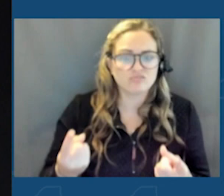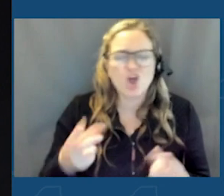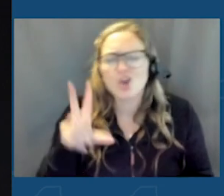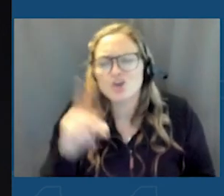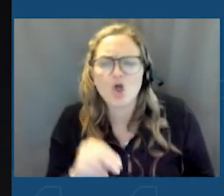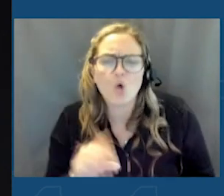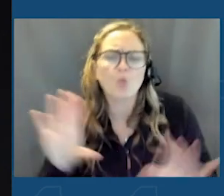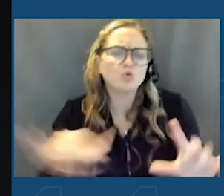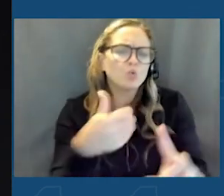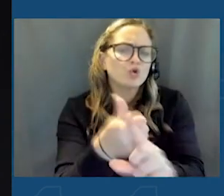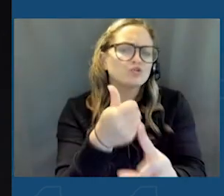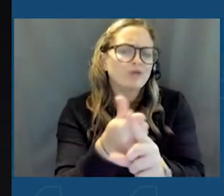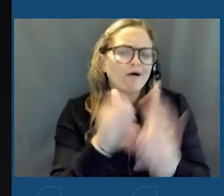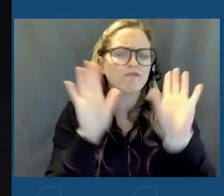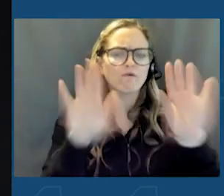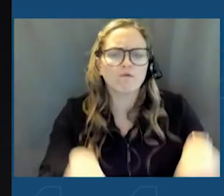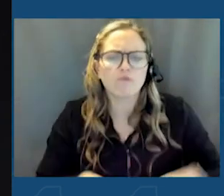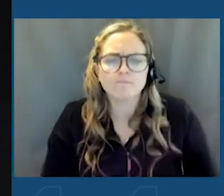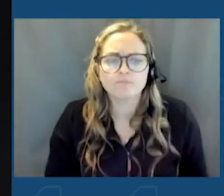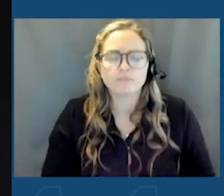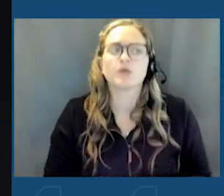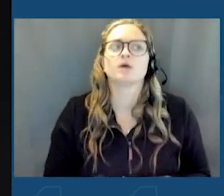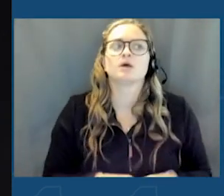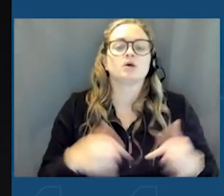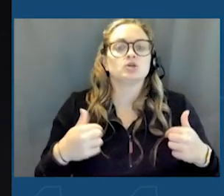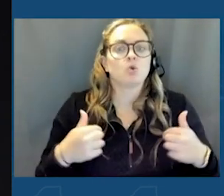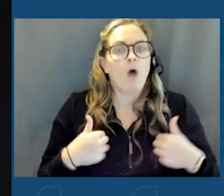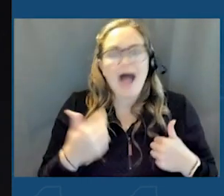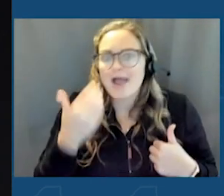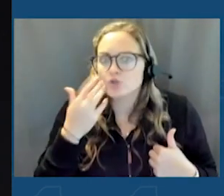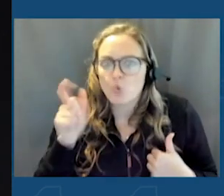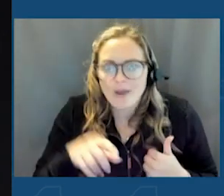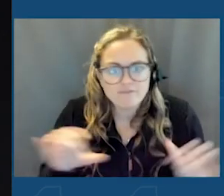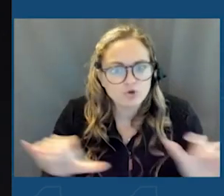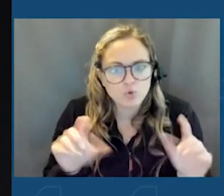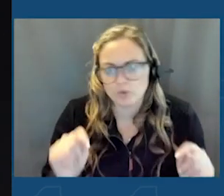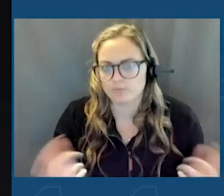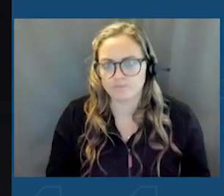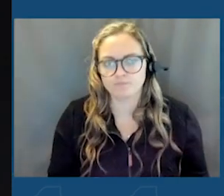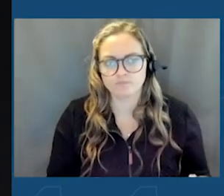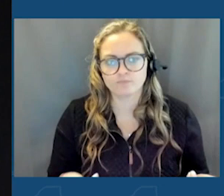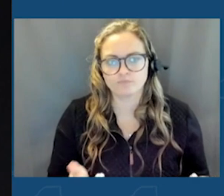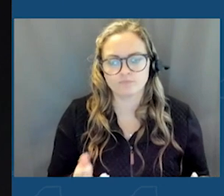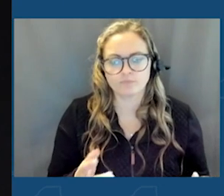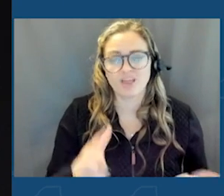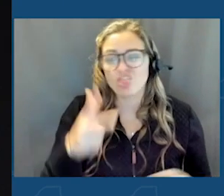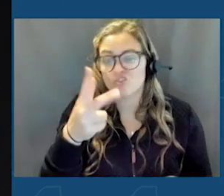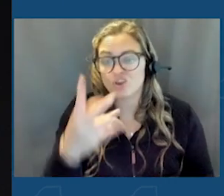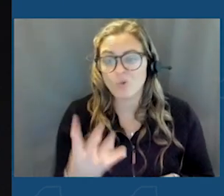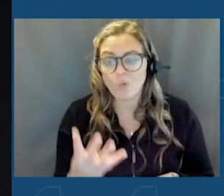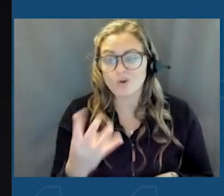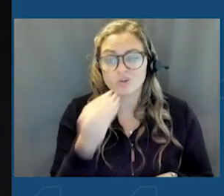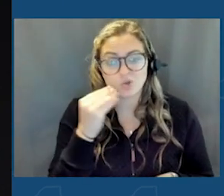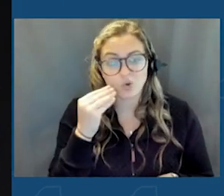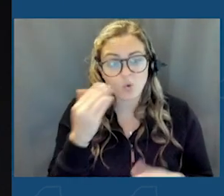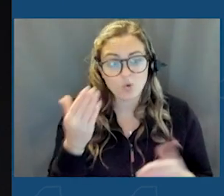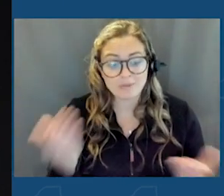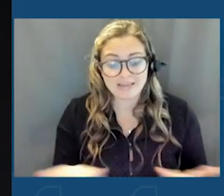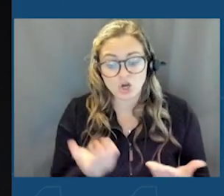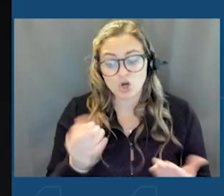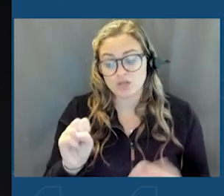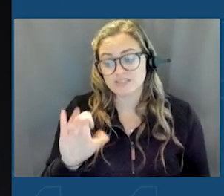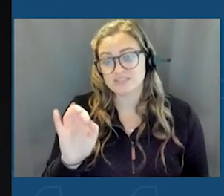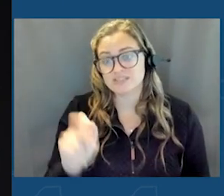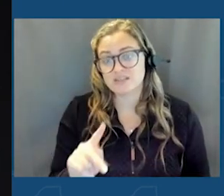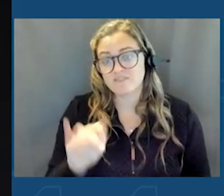So I come out of that, and I know we have to do this because 3/4 of the homes in Suffolk County are not even